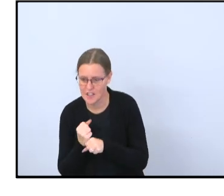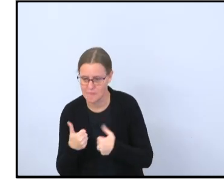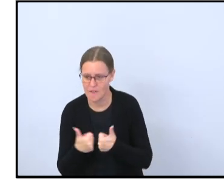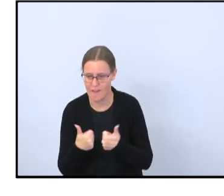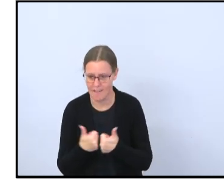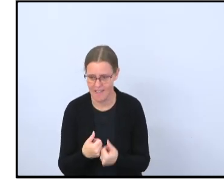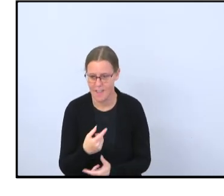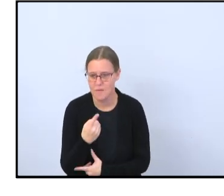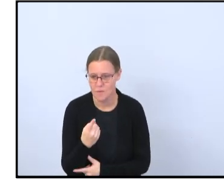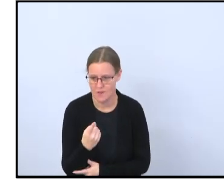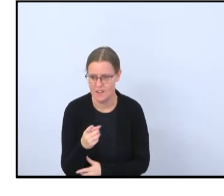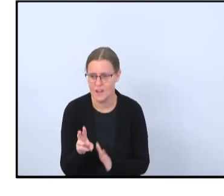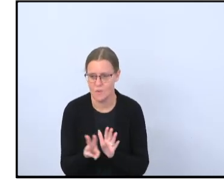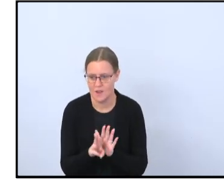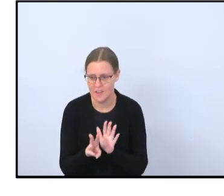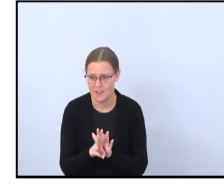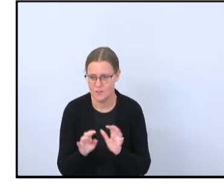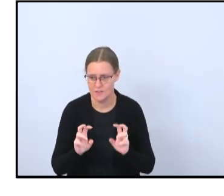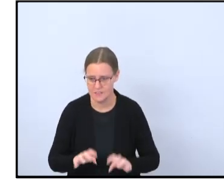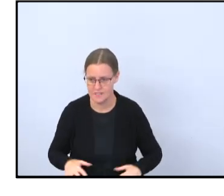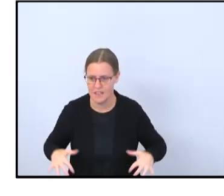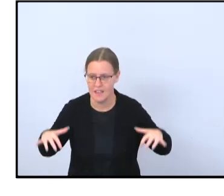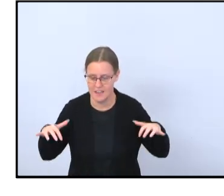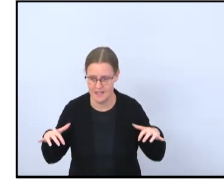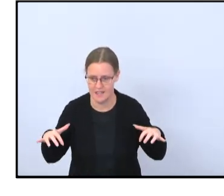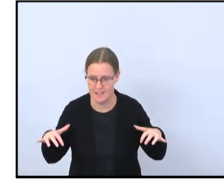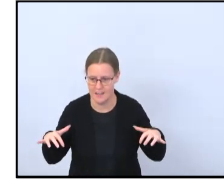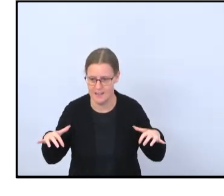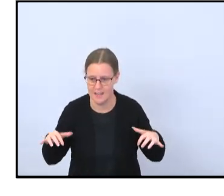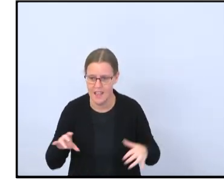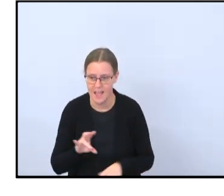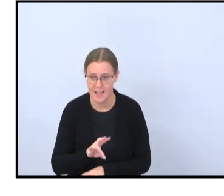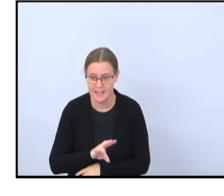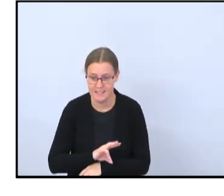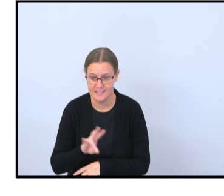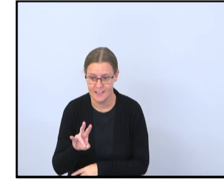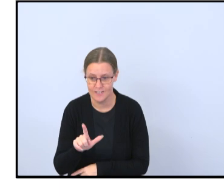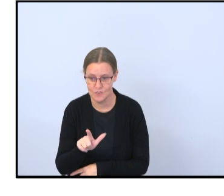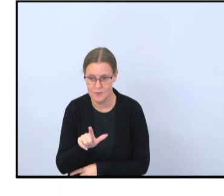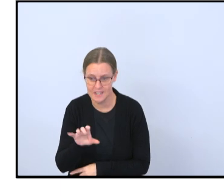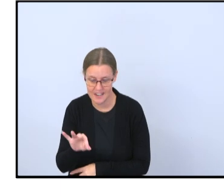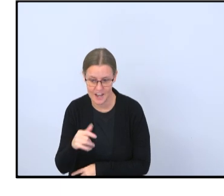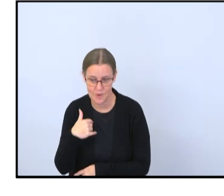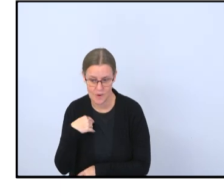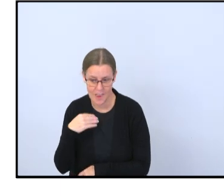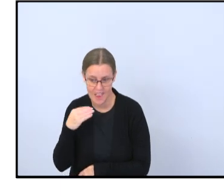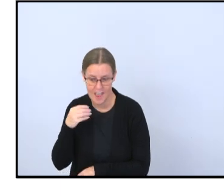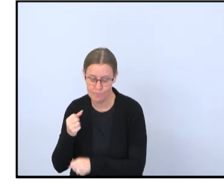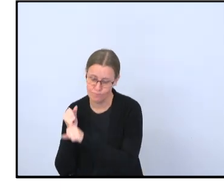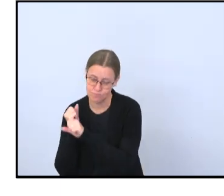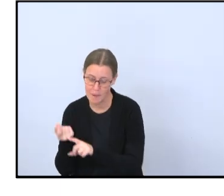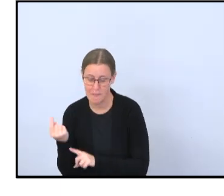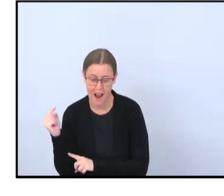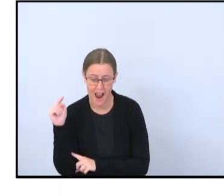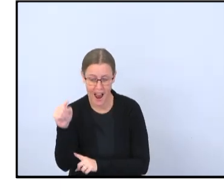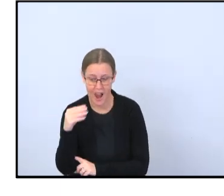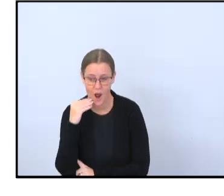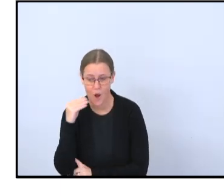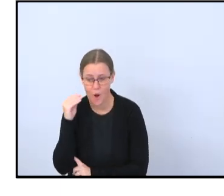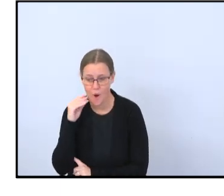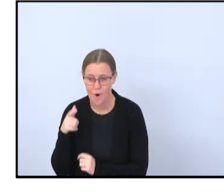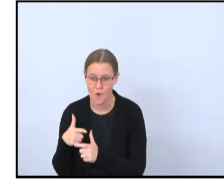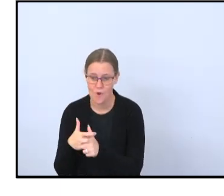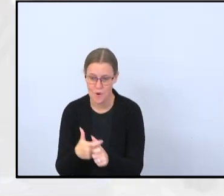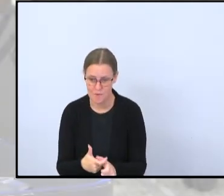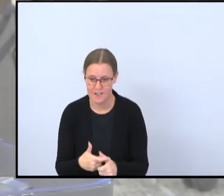game 1 at Waco ISD Stadium. According to Coach Foster, at 7:29, we hit a home run, and so we are now at